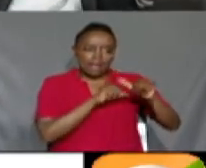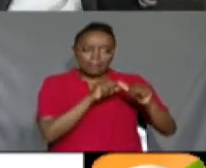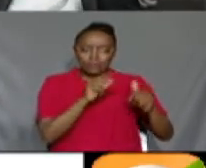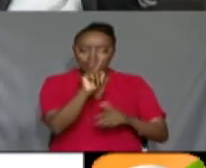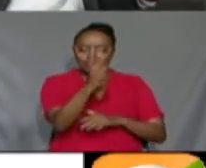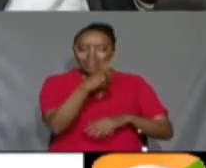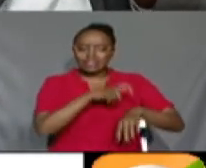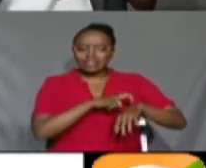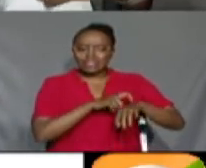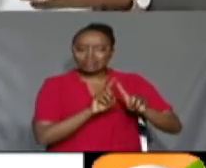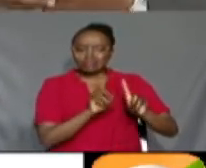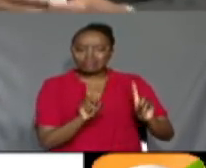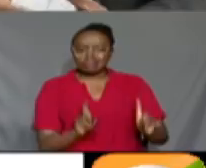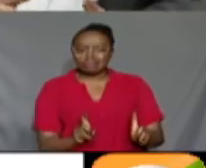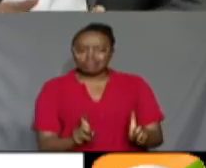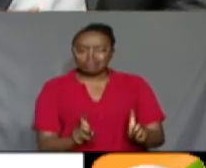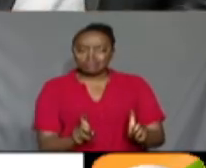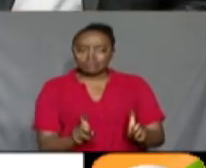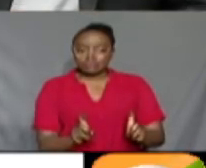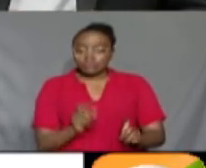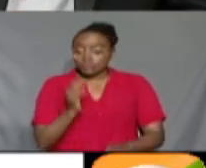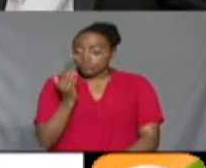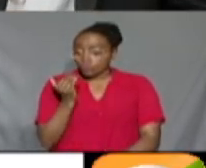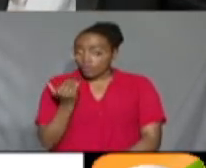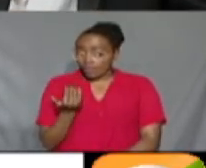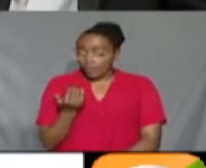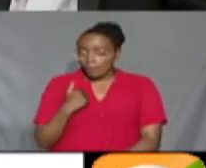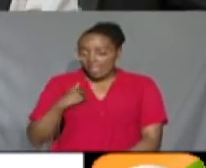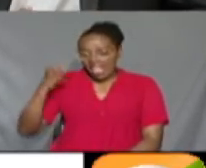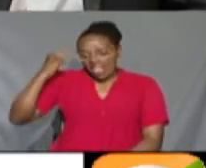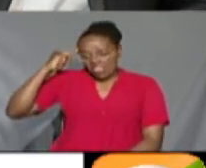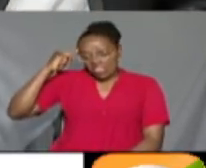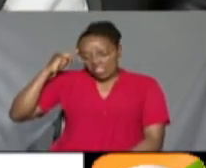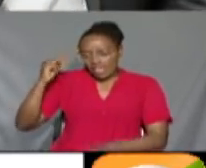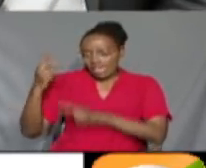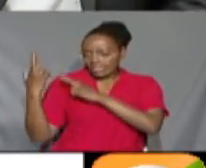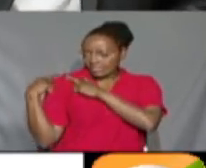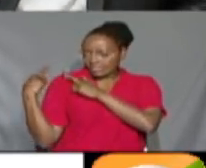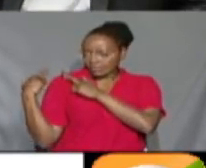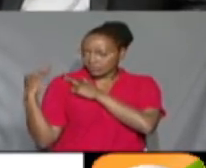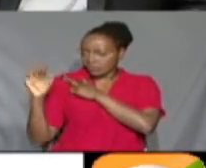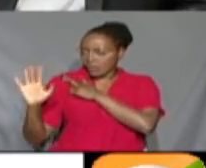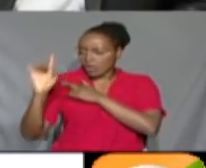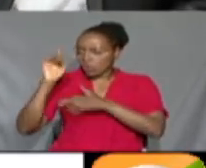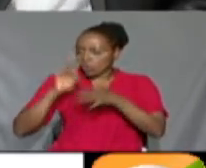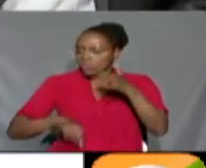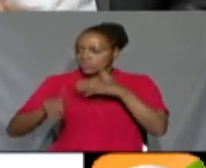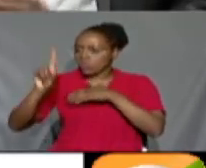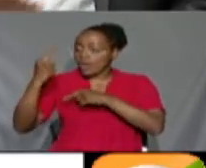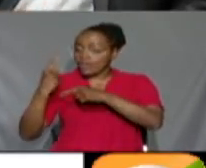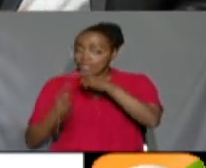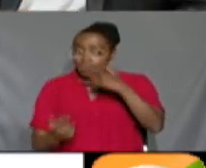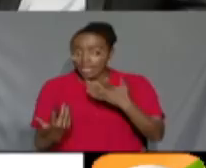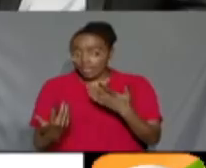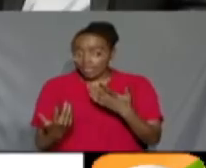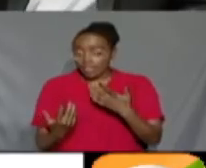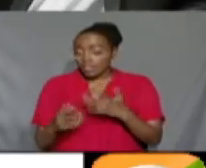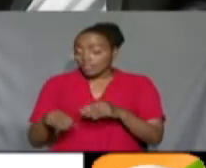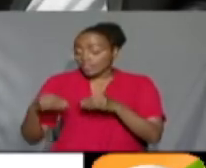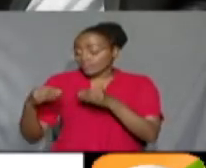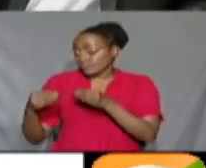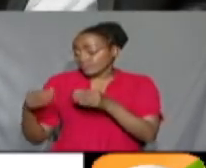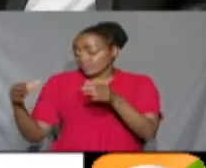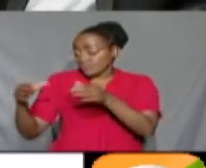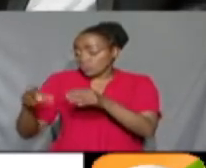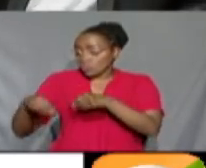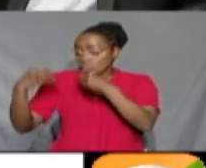first round? I think because of, I think maybe their mandate was for 1 year. You know, they had limitation. The task force was given mandate